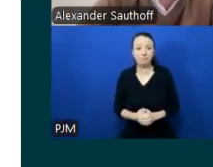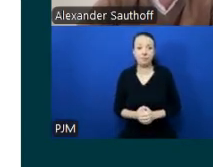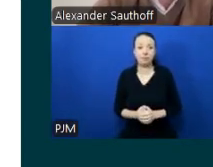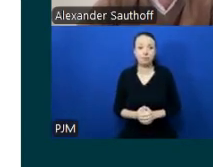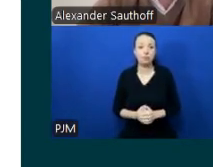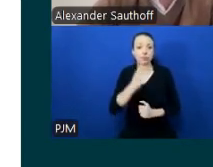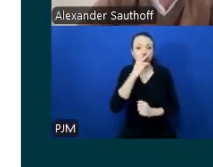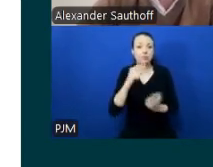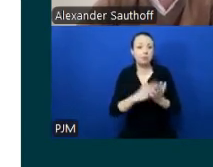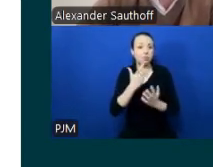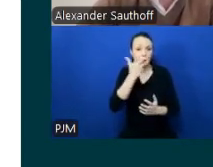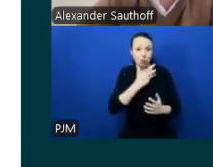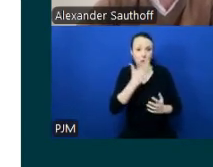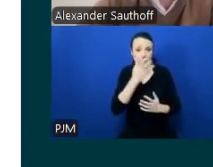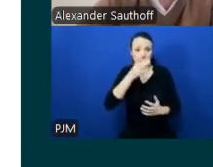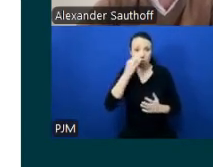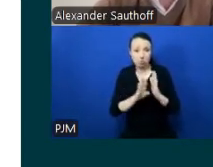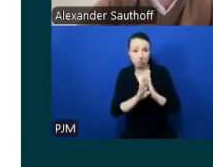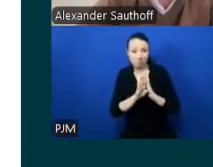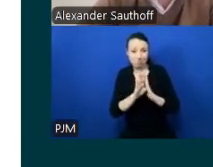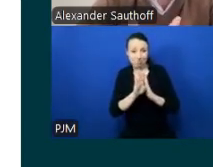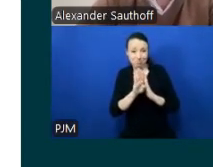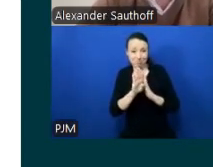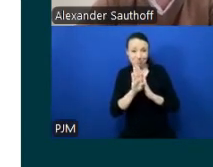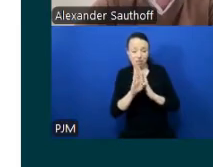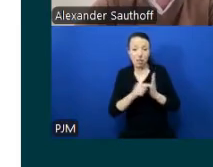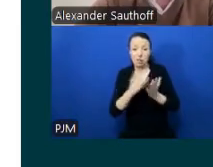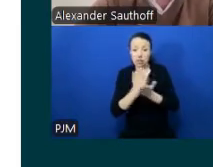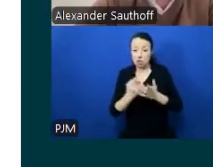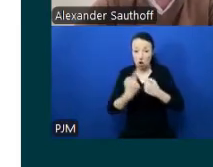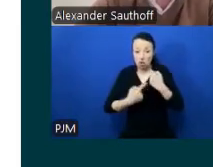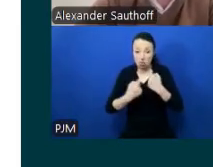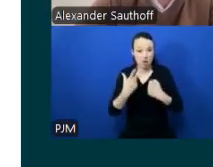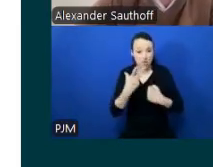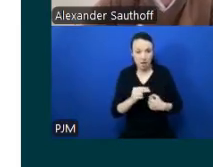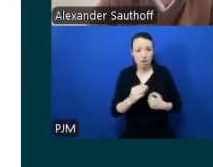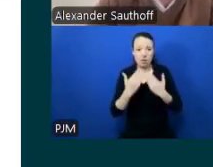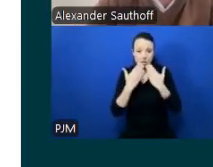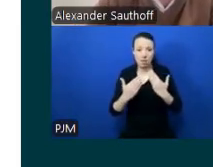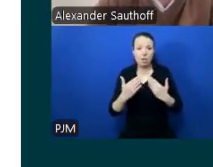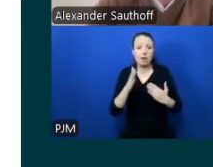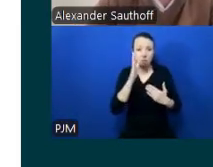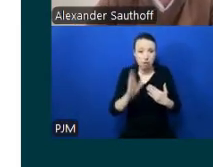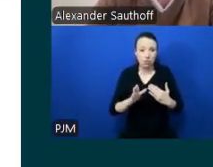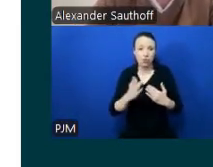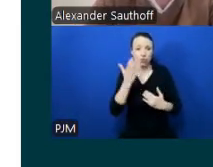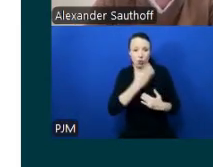into more frequent and intense extreme events such as storms, droughts,